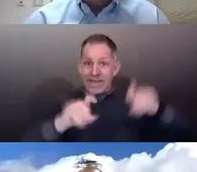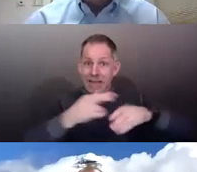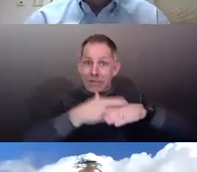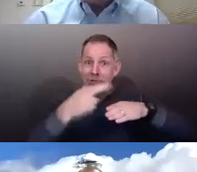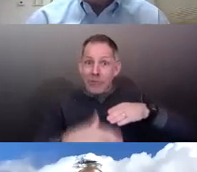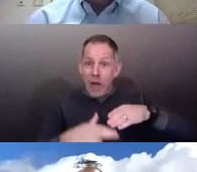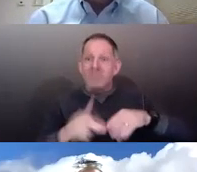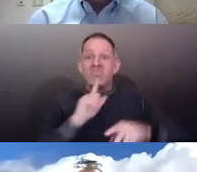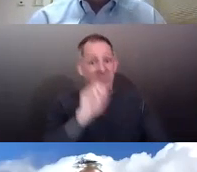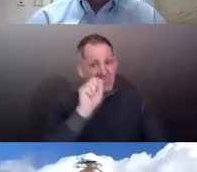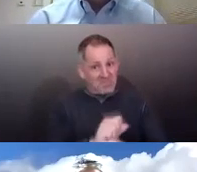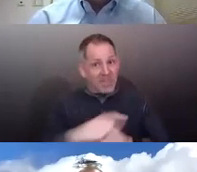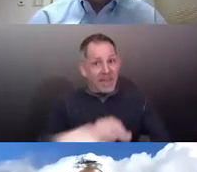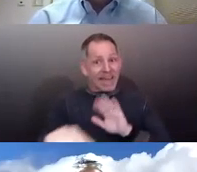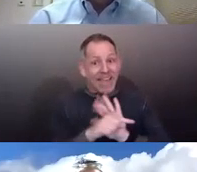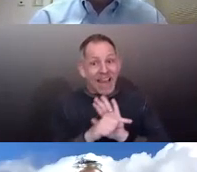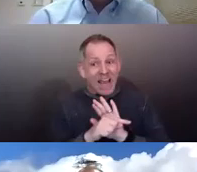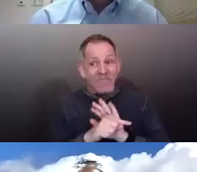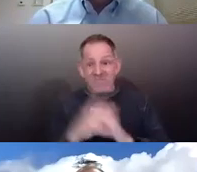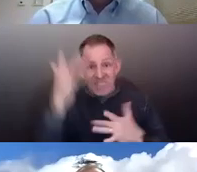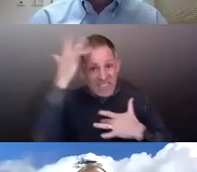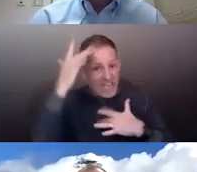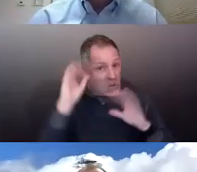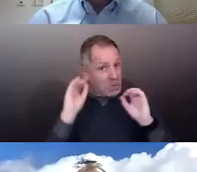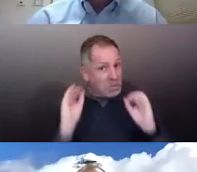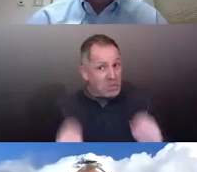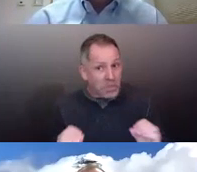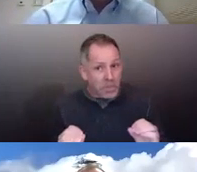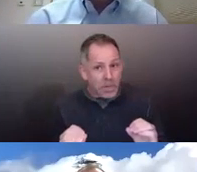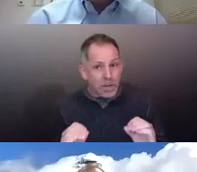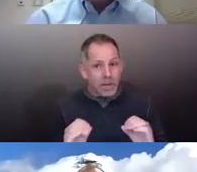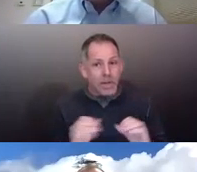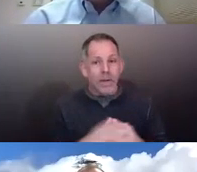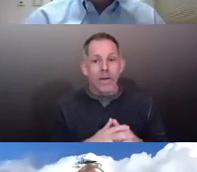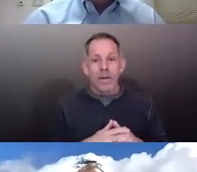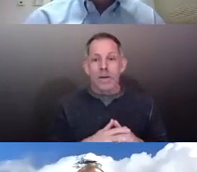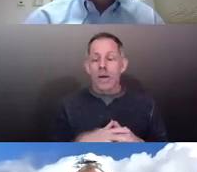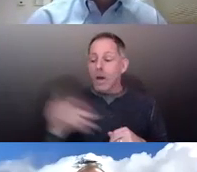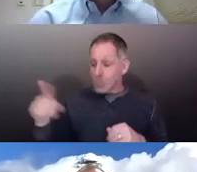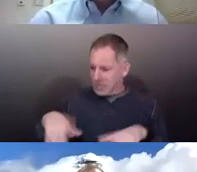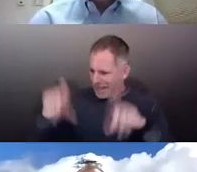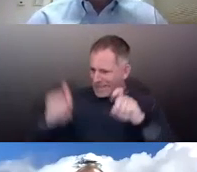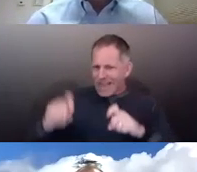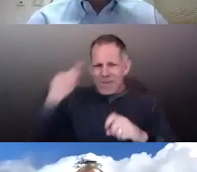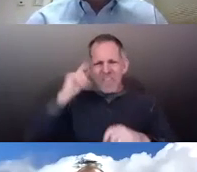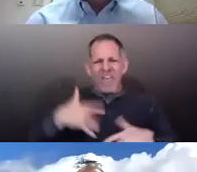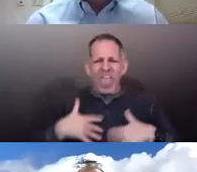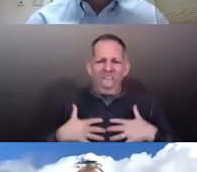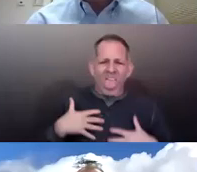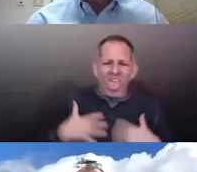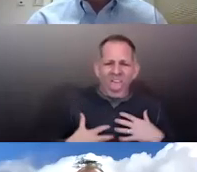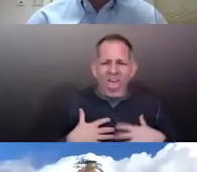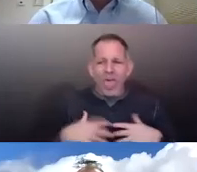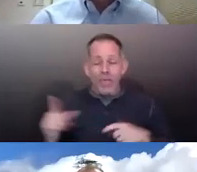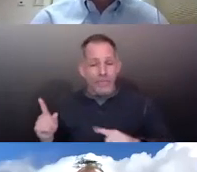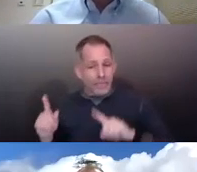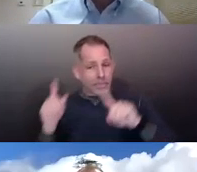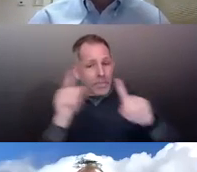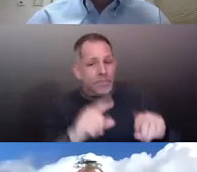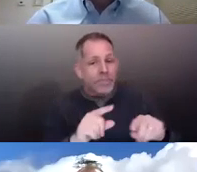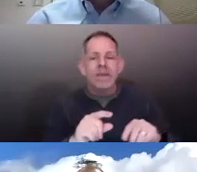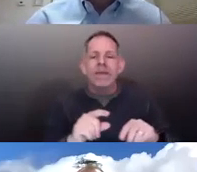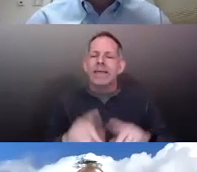ill and you got tested because you were ill, then you can go back to work. The exception to that, or back to work or your other